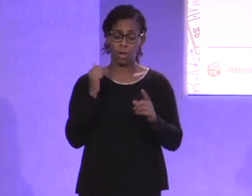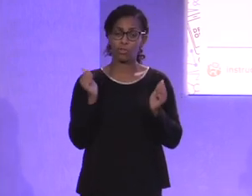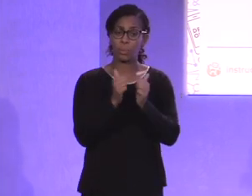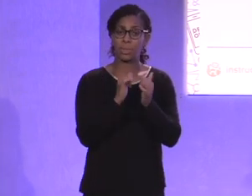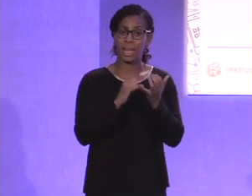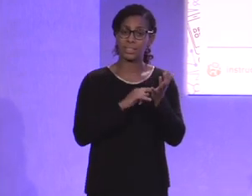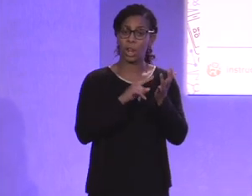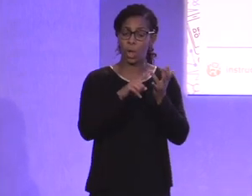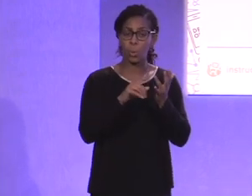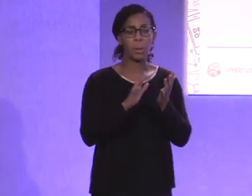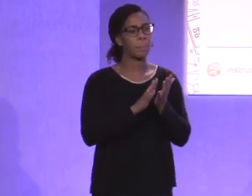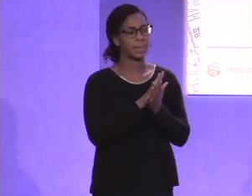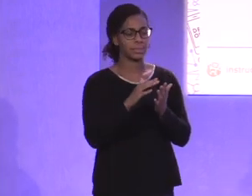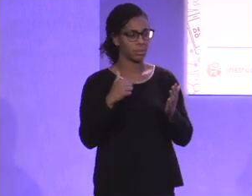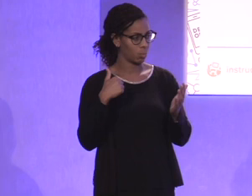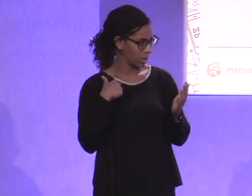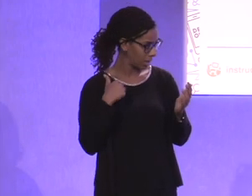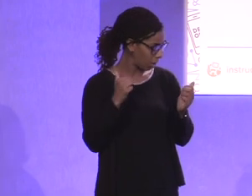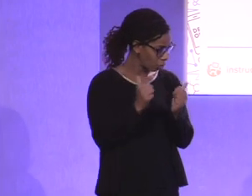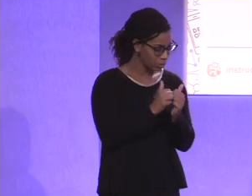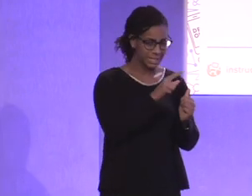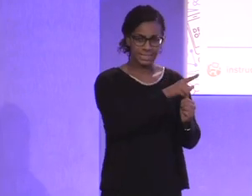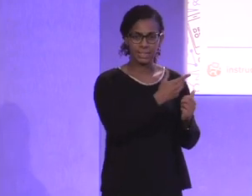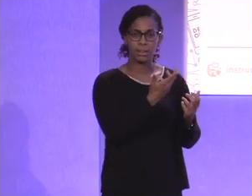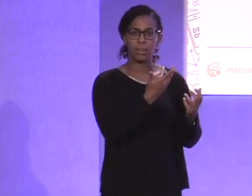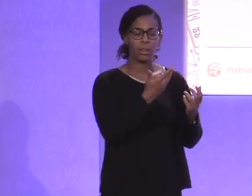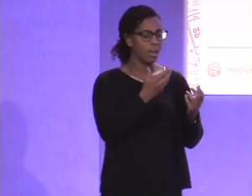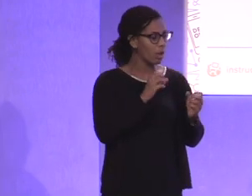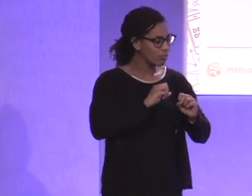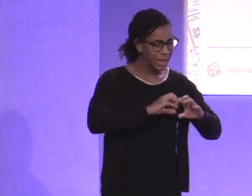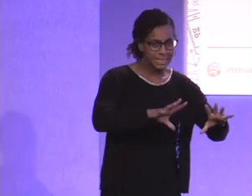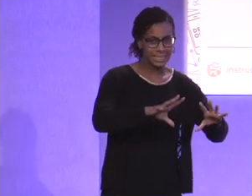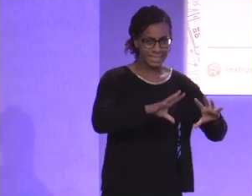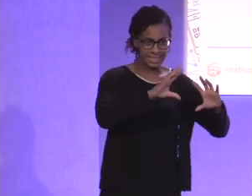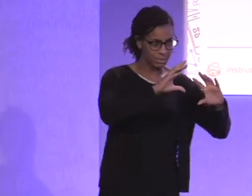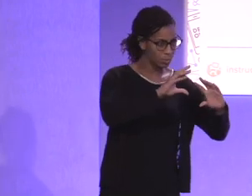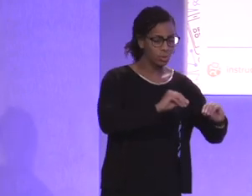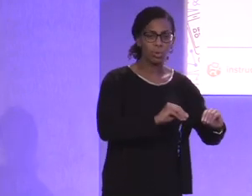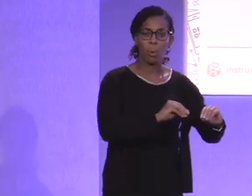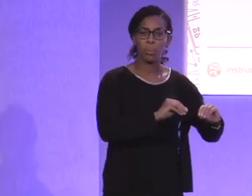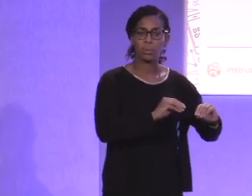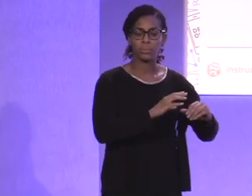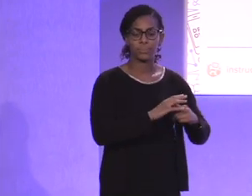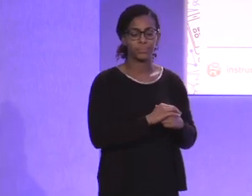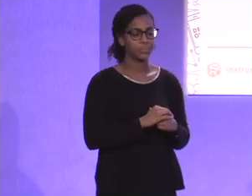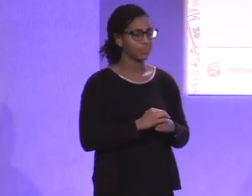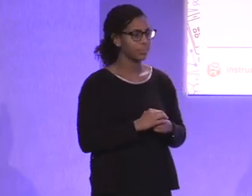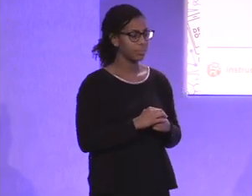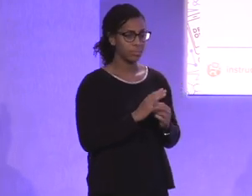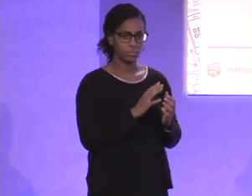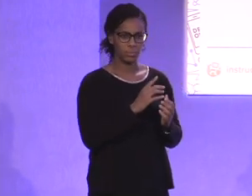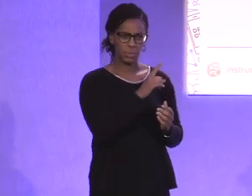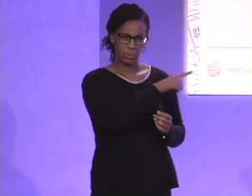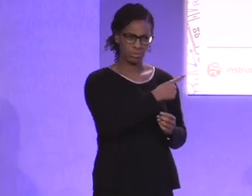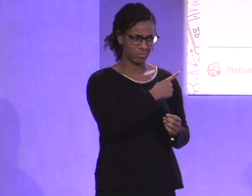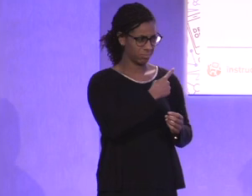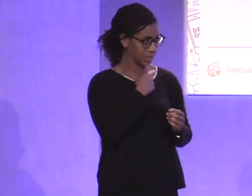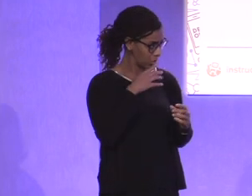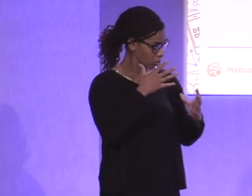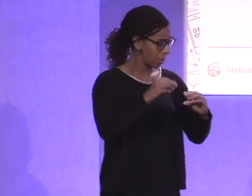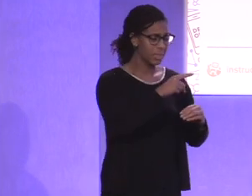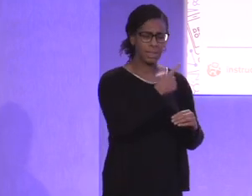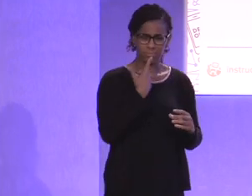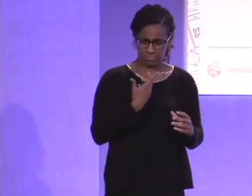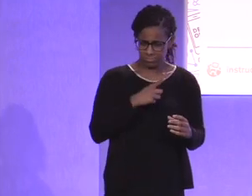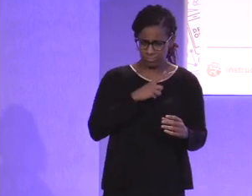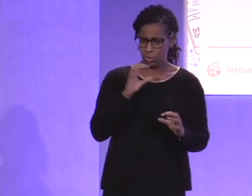application developers, stopped pushes to production, stopped releasing. And they were going, why? No one's complaining. And we had